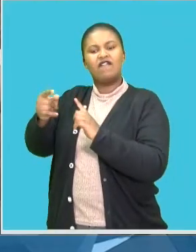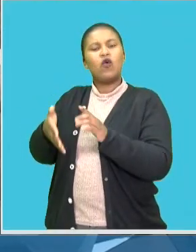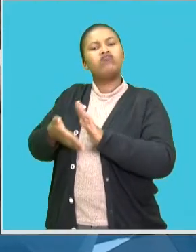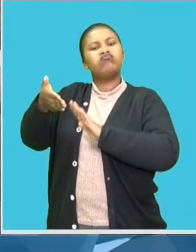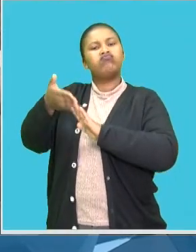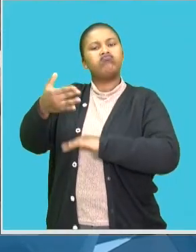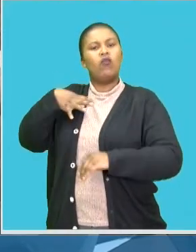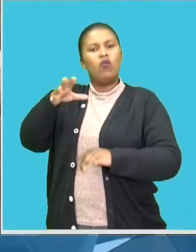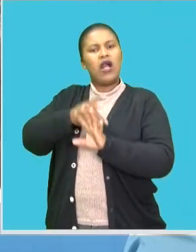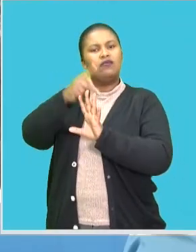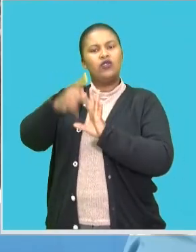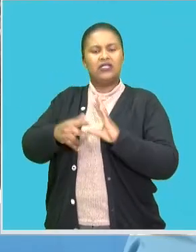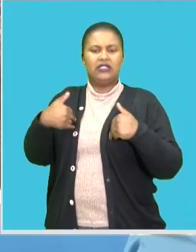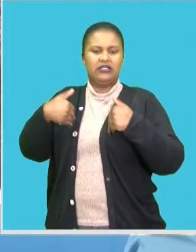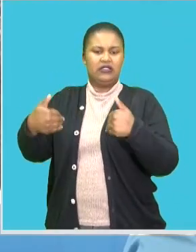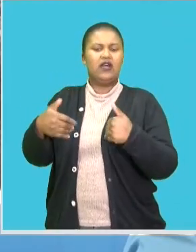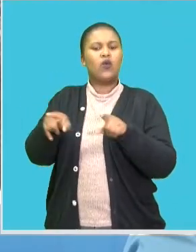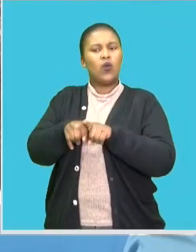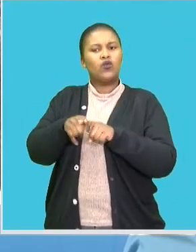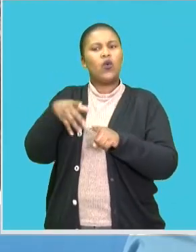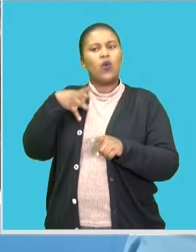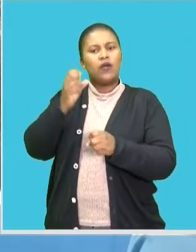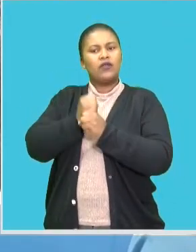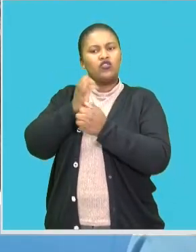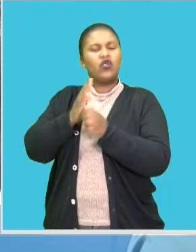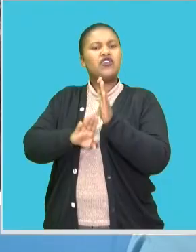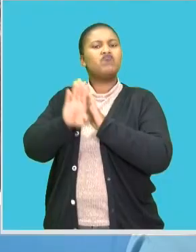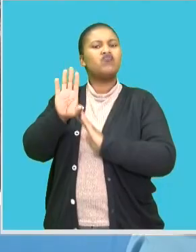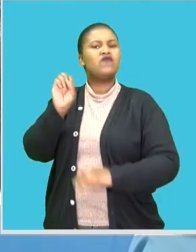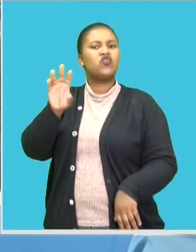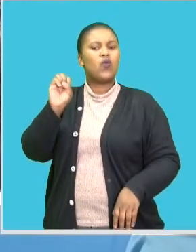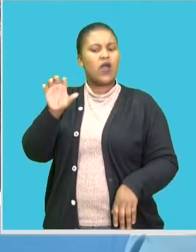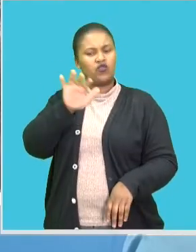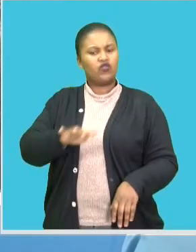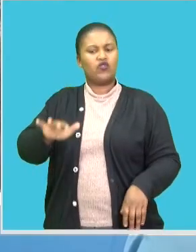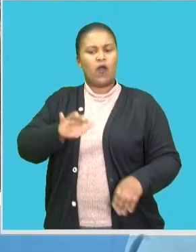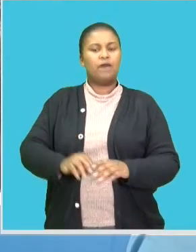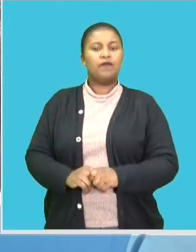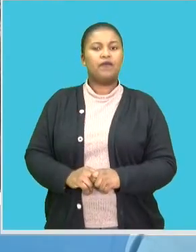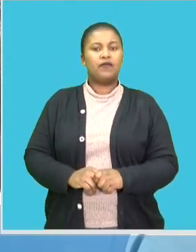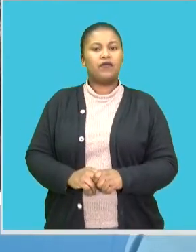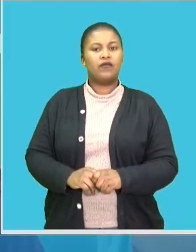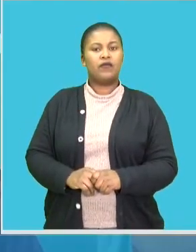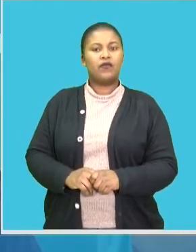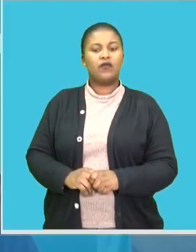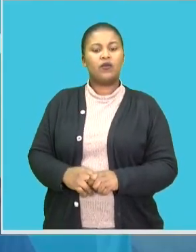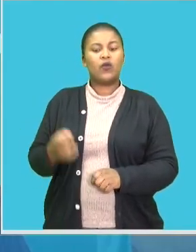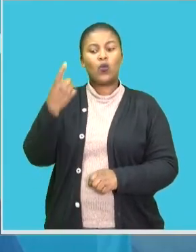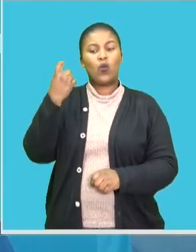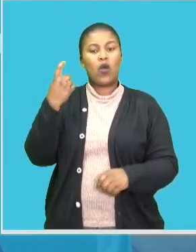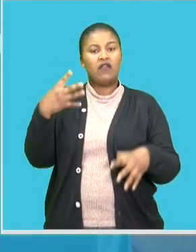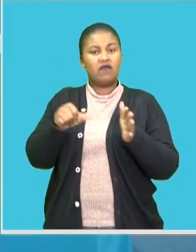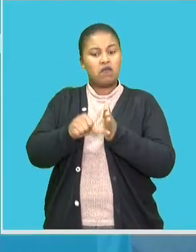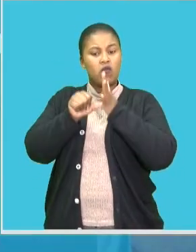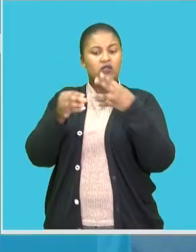yokukhulisa uqoqosho nokuphucula iziseko kwindawo yaseSoweto. One of the key things why we came here today to hand over